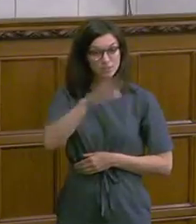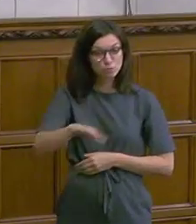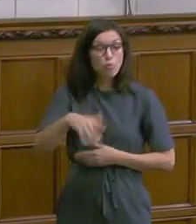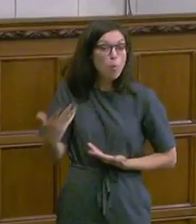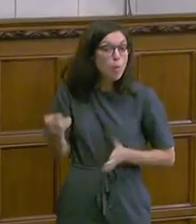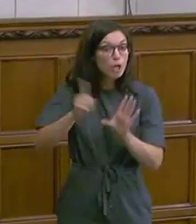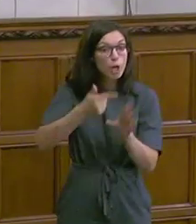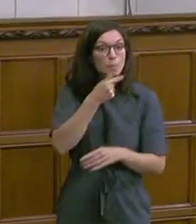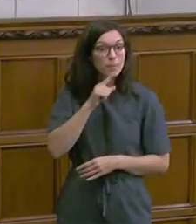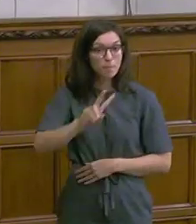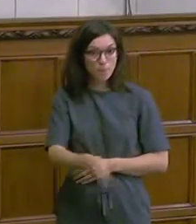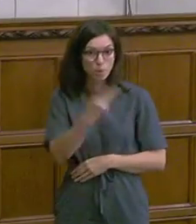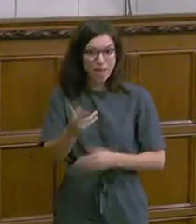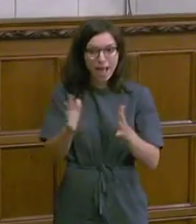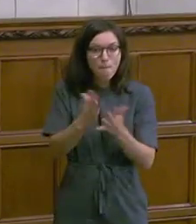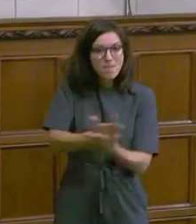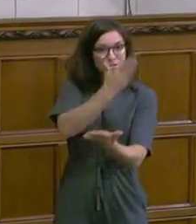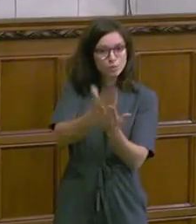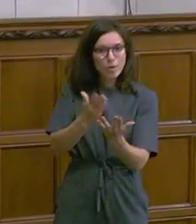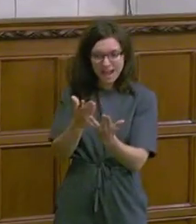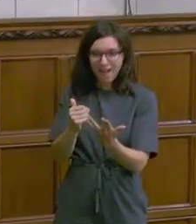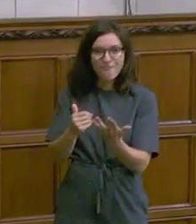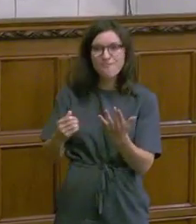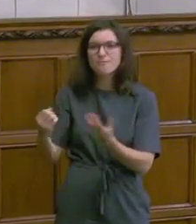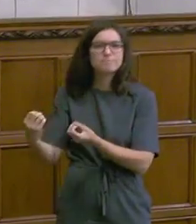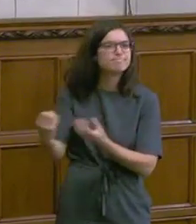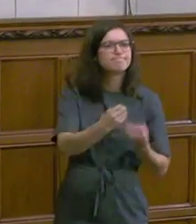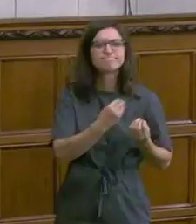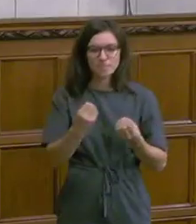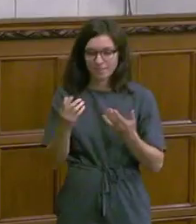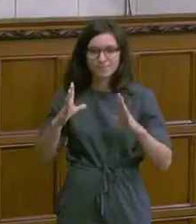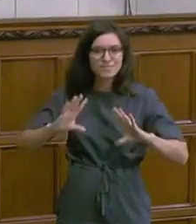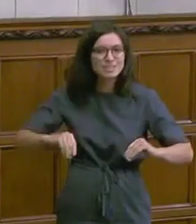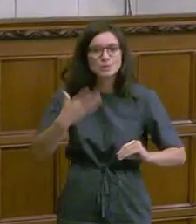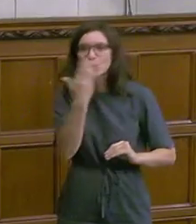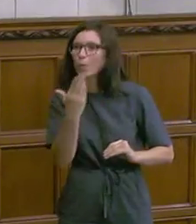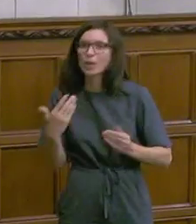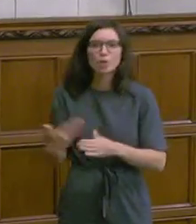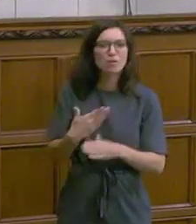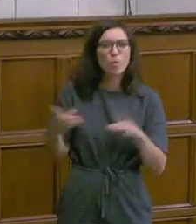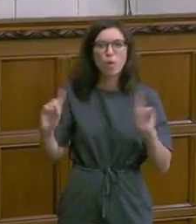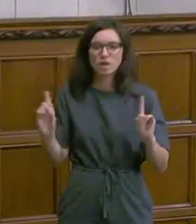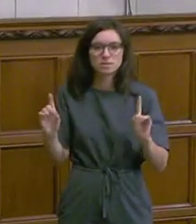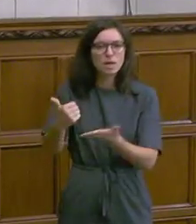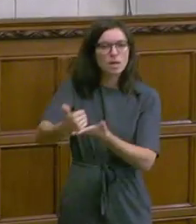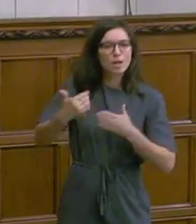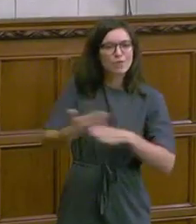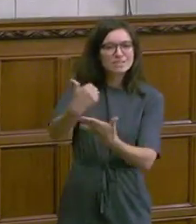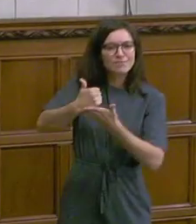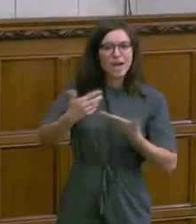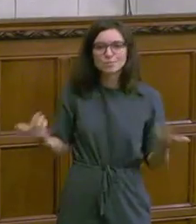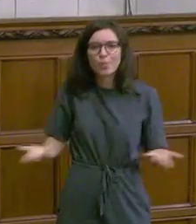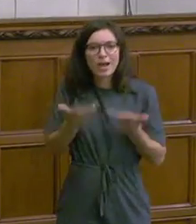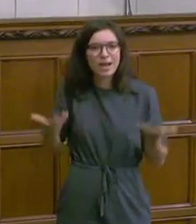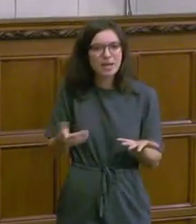young people get access to proper careers, information, advice and guidance that helps them as they enter the world of